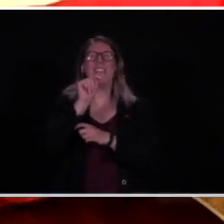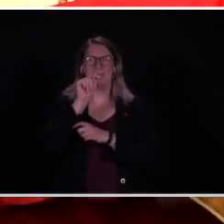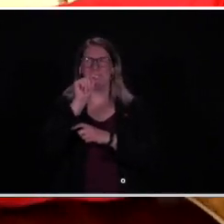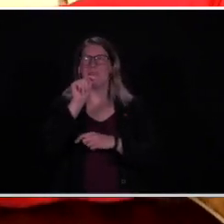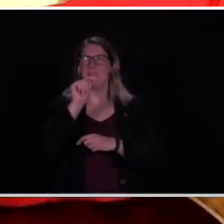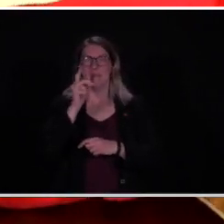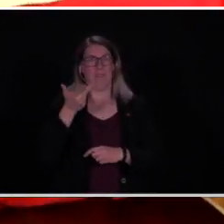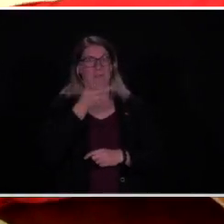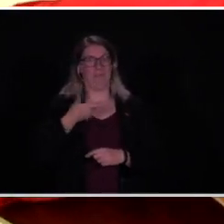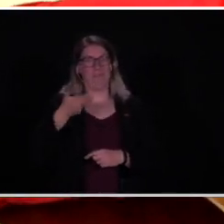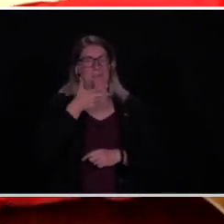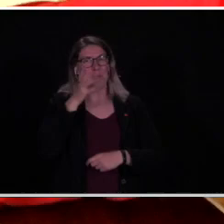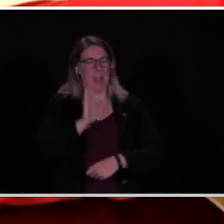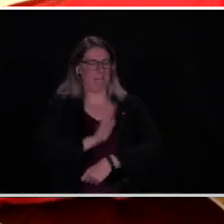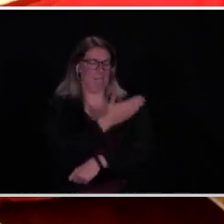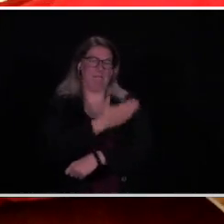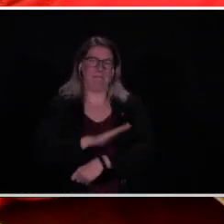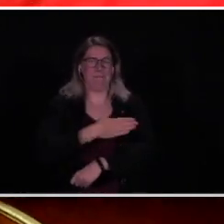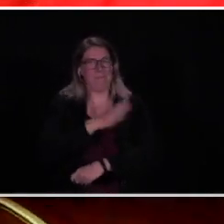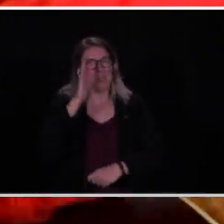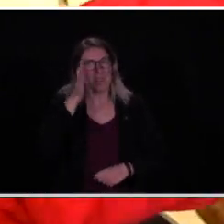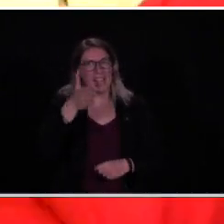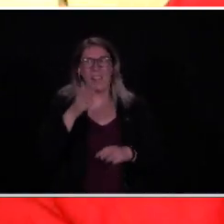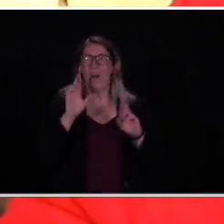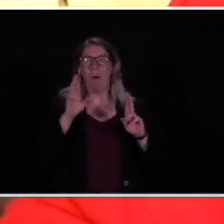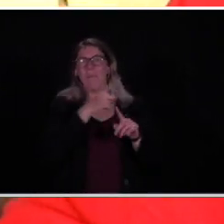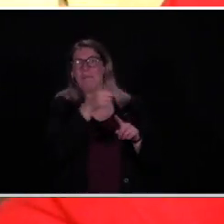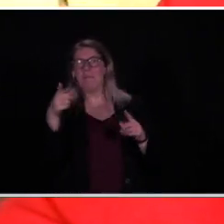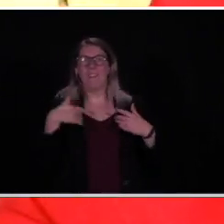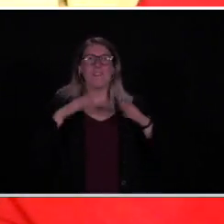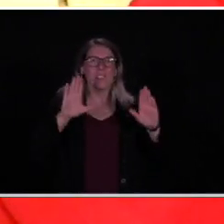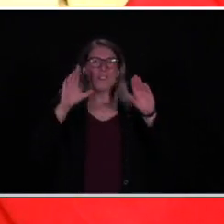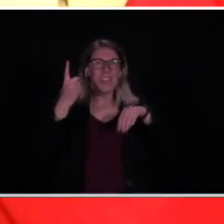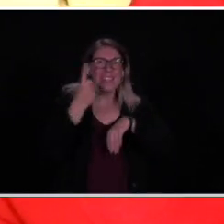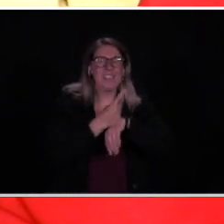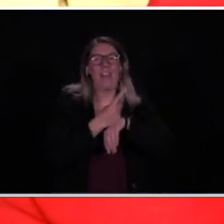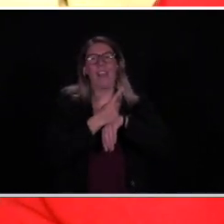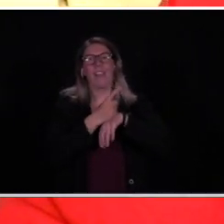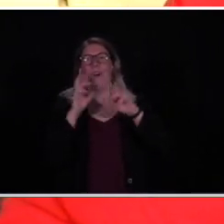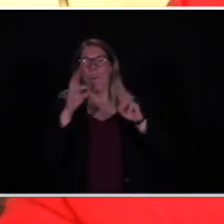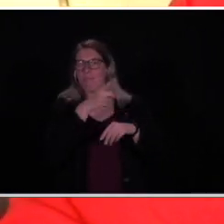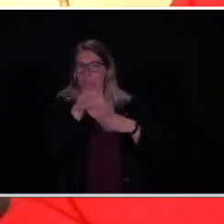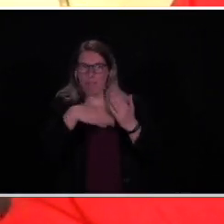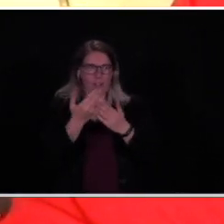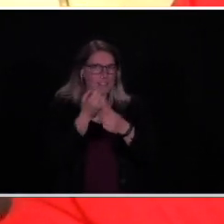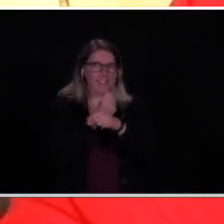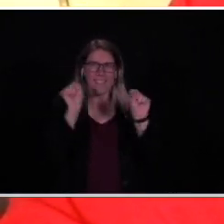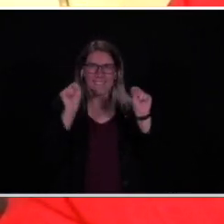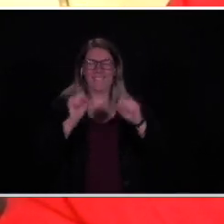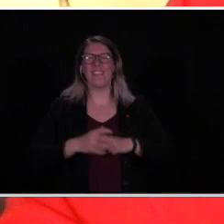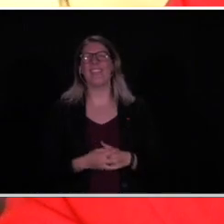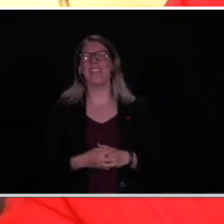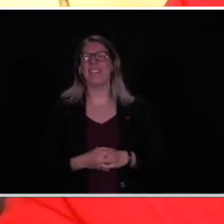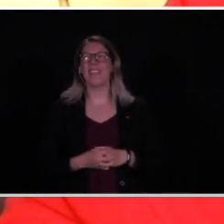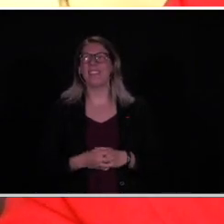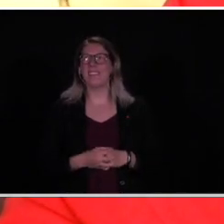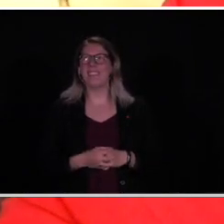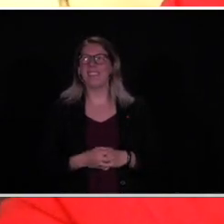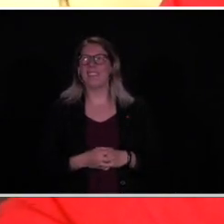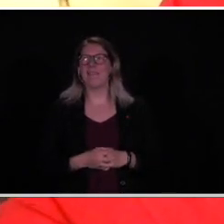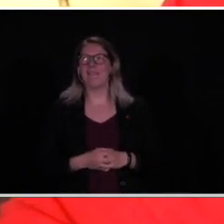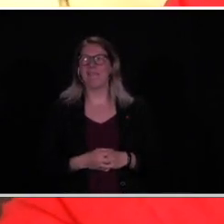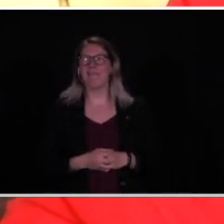just sing a song here. I hope everyone's having a great day. I hope everyone's being safe and just